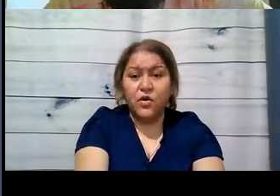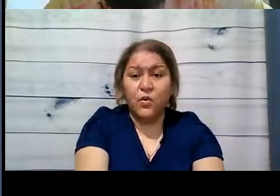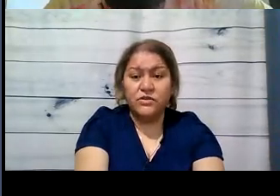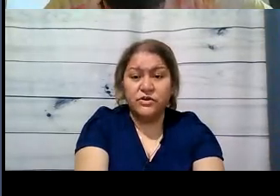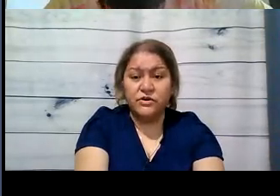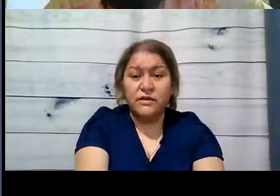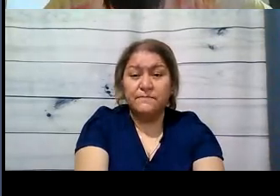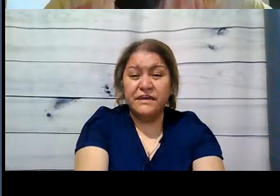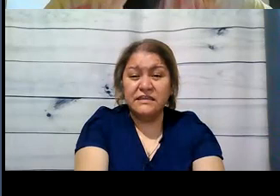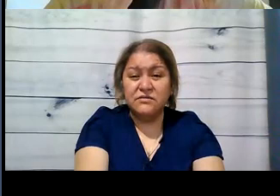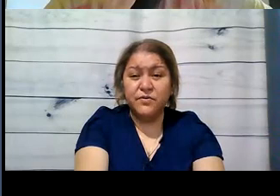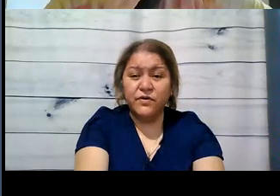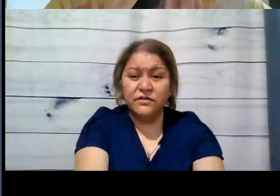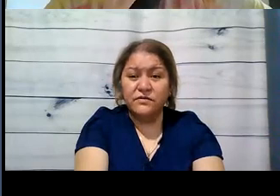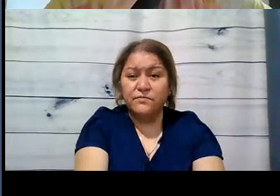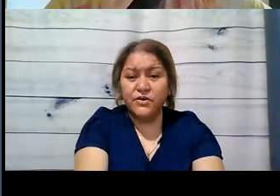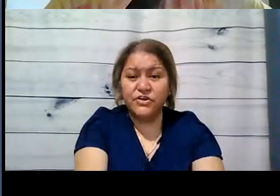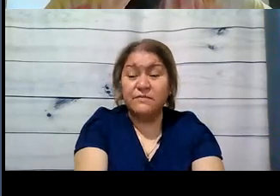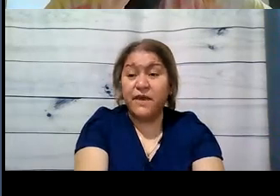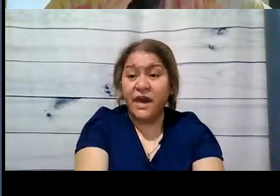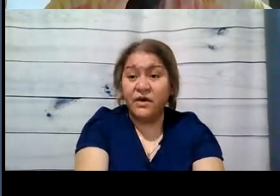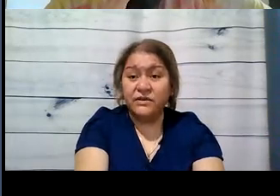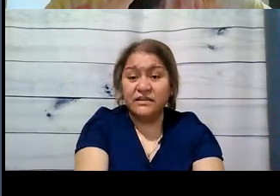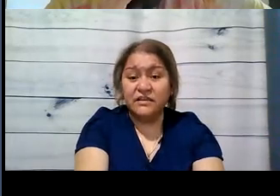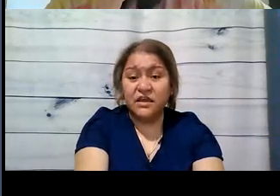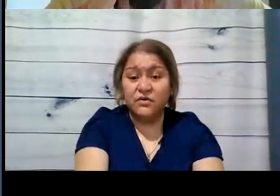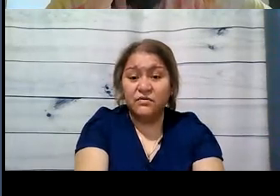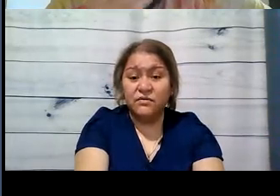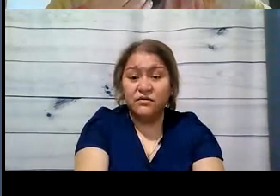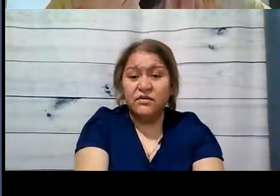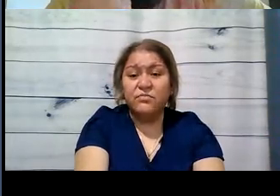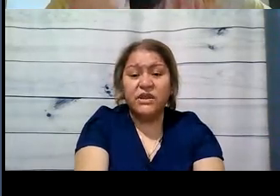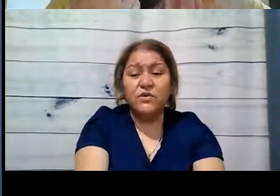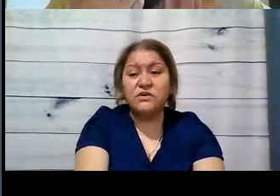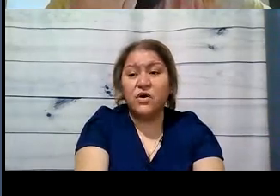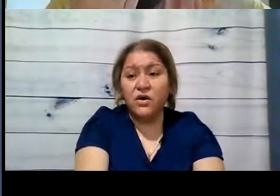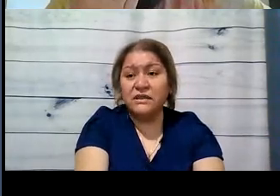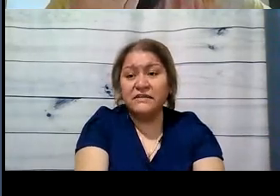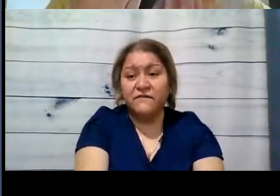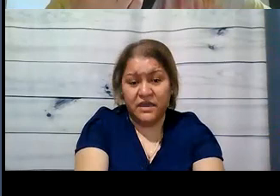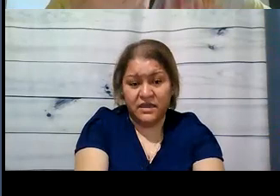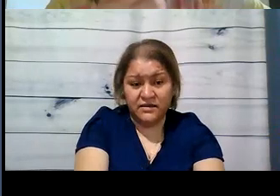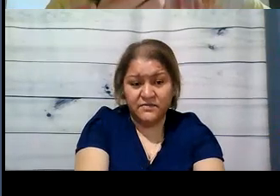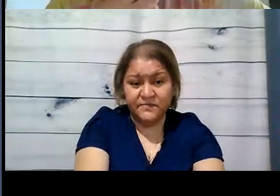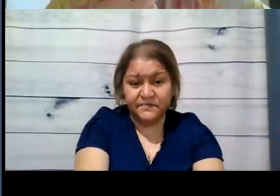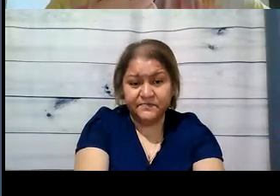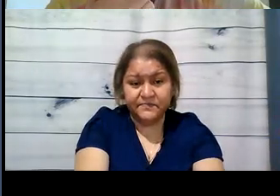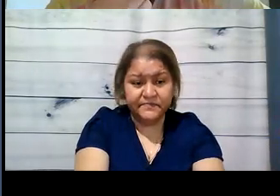Walter beat, pulled, pushed, and pounded the dough. But it was all in